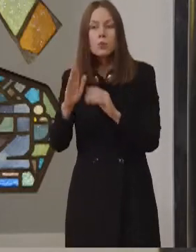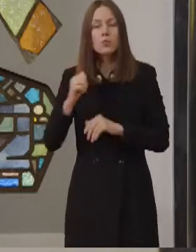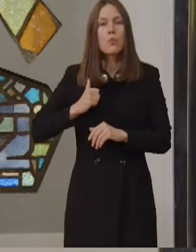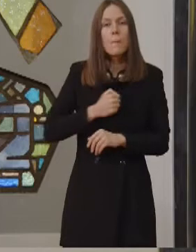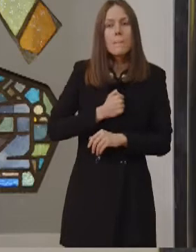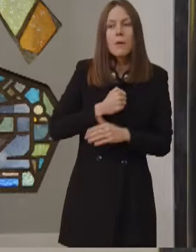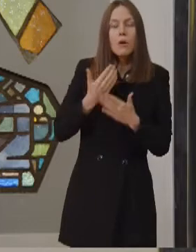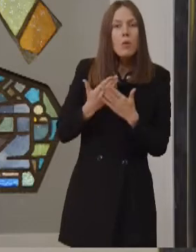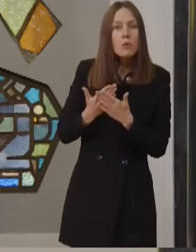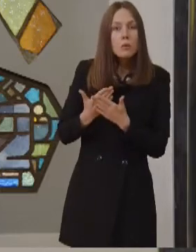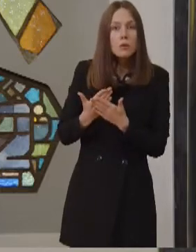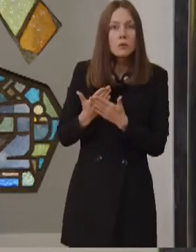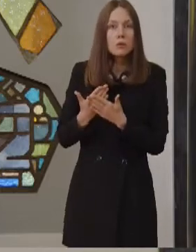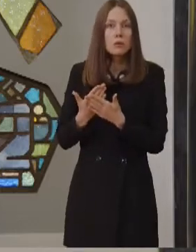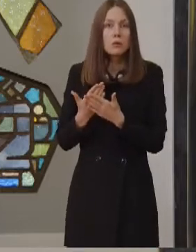voted